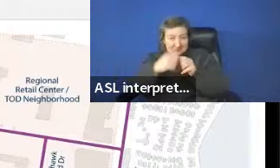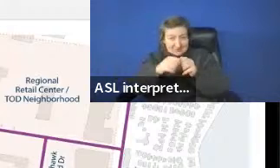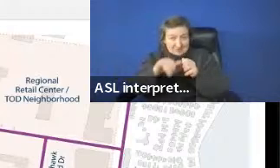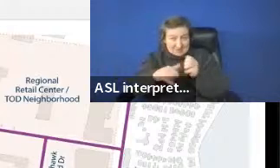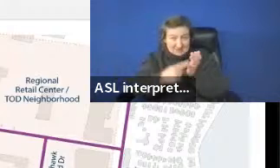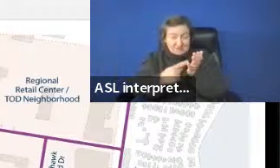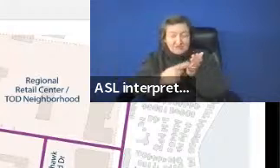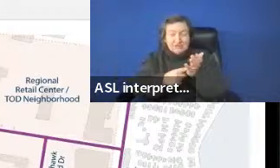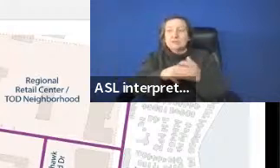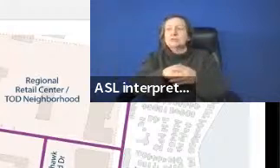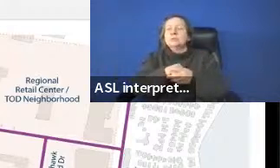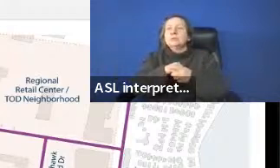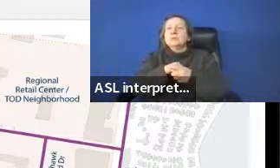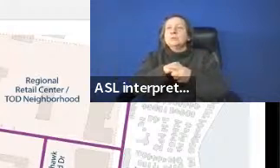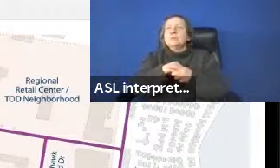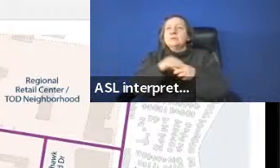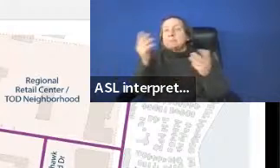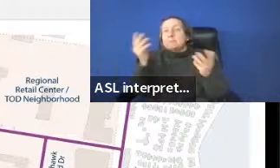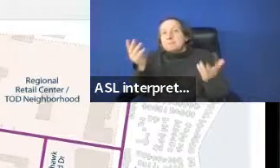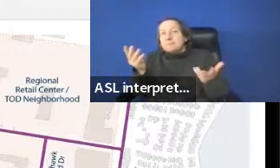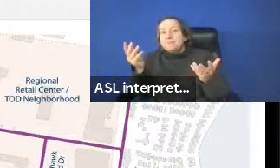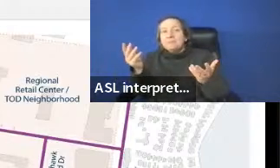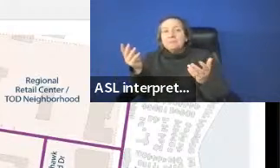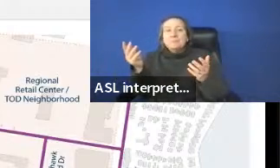conversation. So